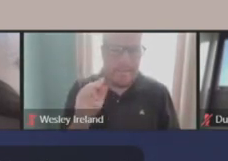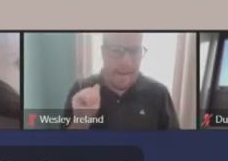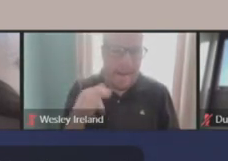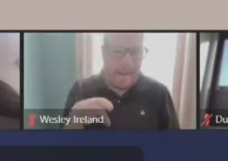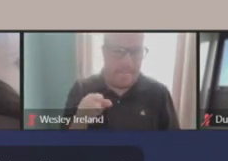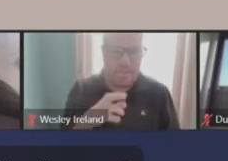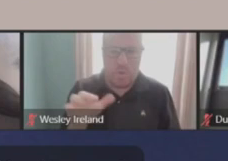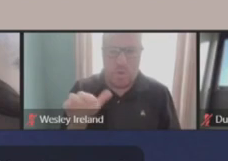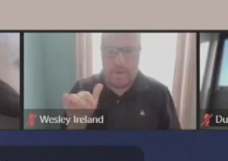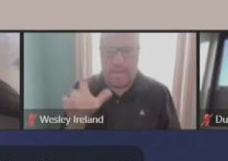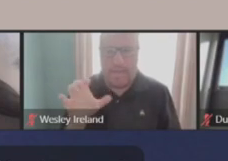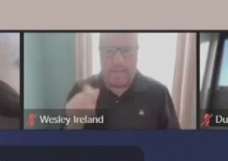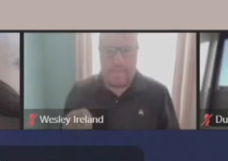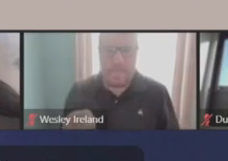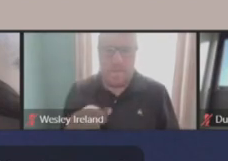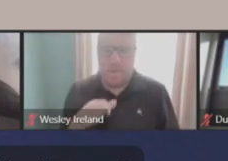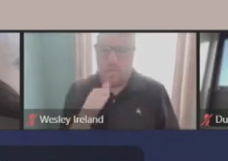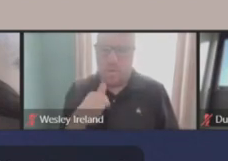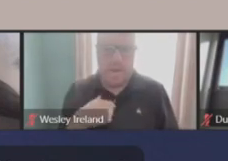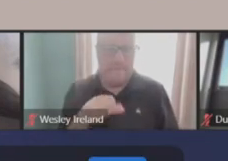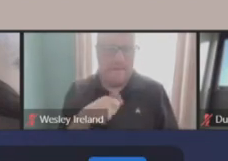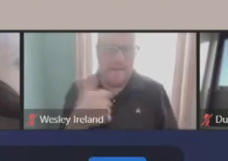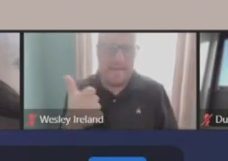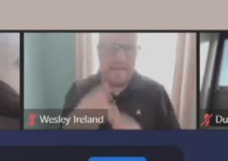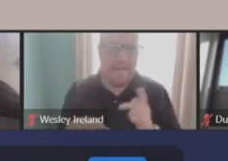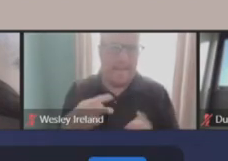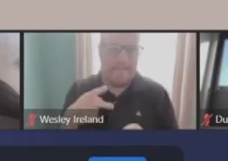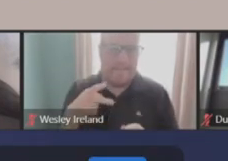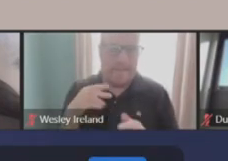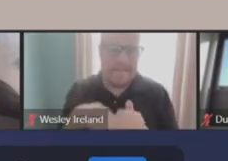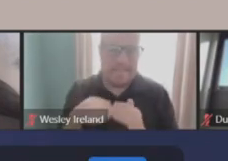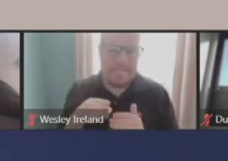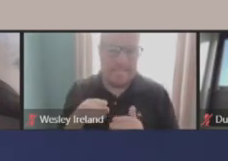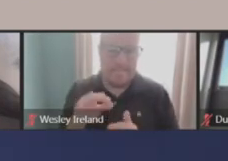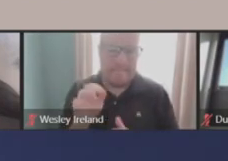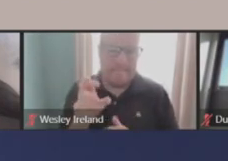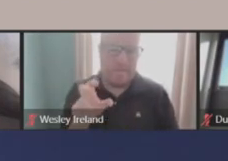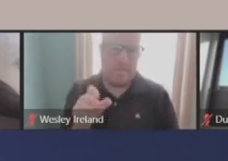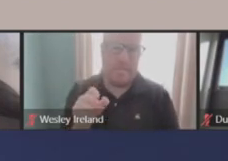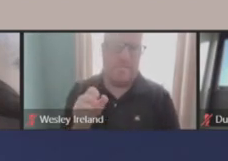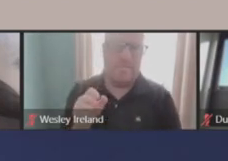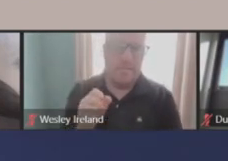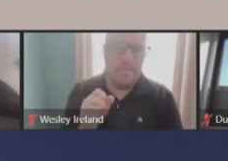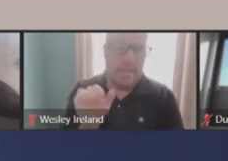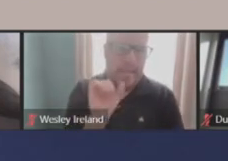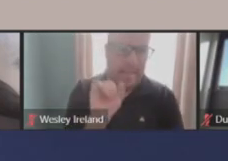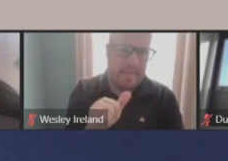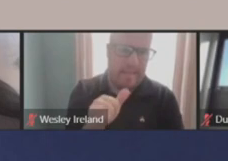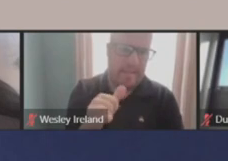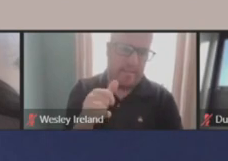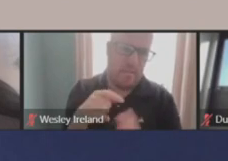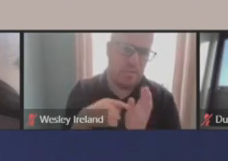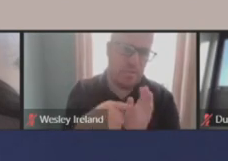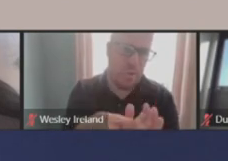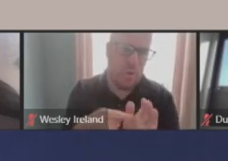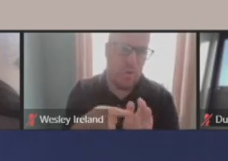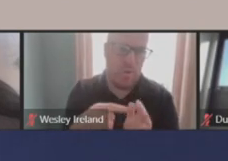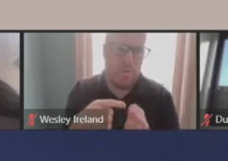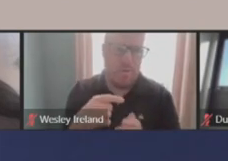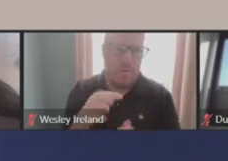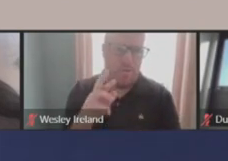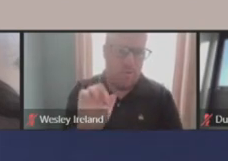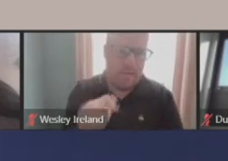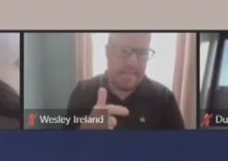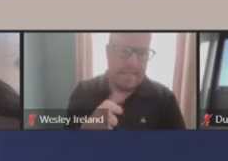right now it's actually focusing on Boston for the time being, and it's surprising that the Google Maps or Yelp doesn't have any